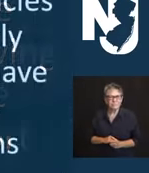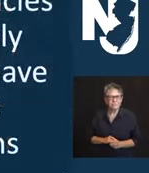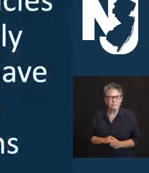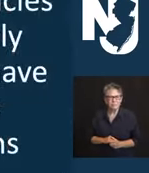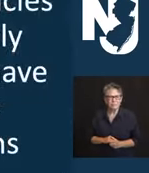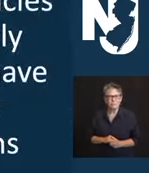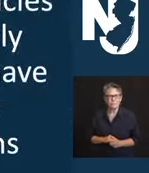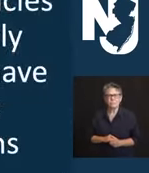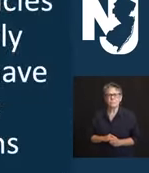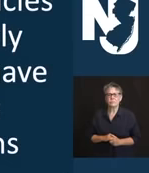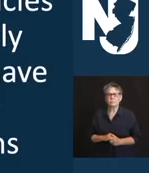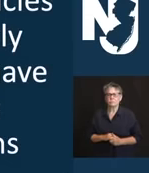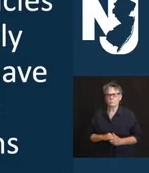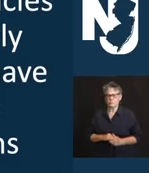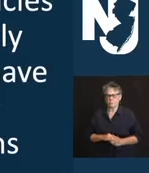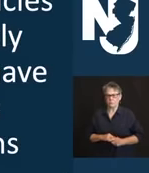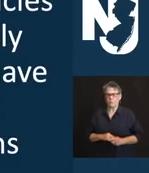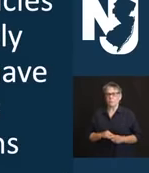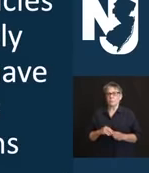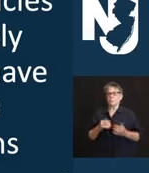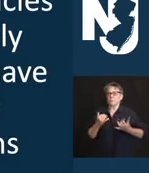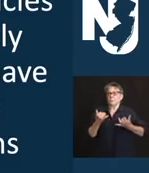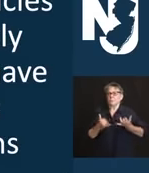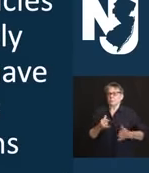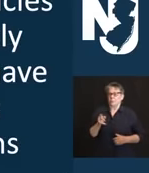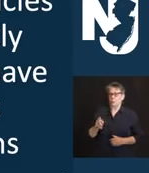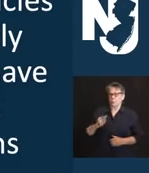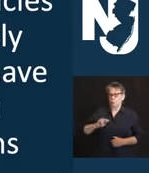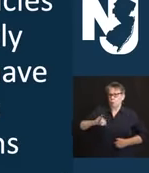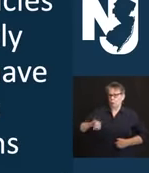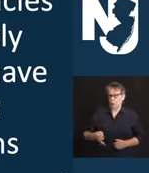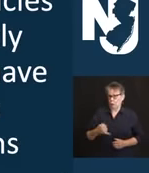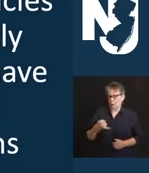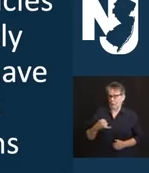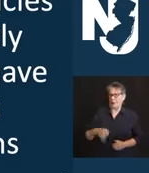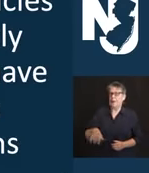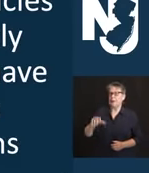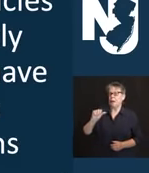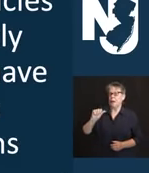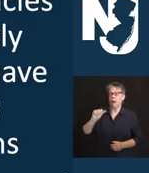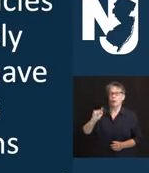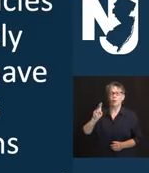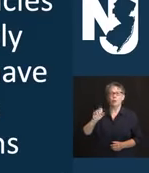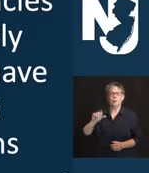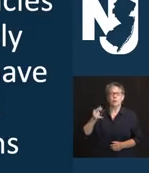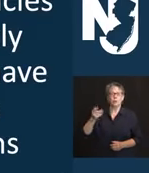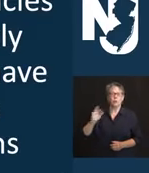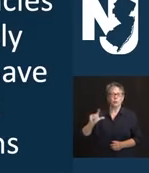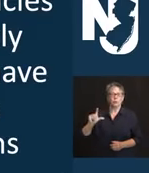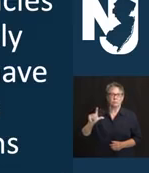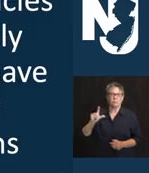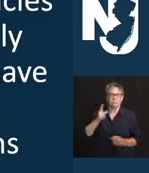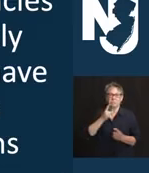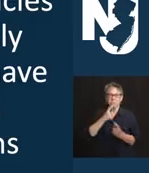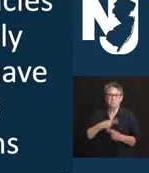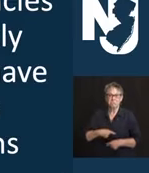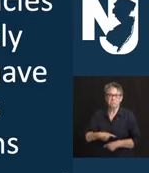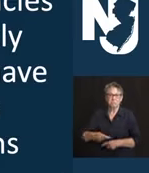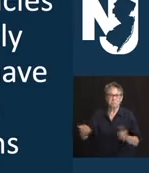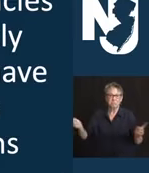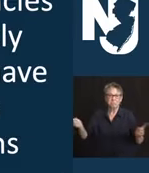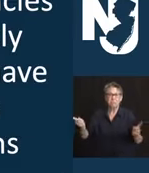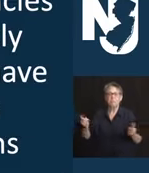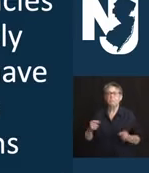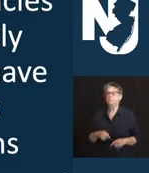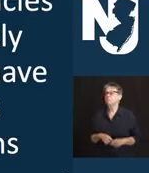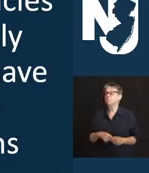Grewal for all law enforcement agencies across the state to publicly identify officers who have been fired, demoted, or suspended for